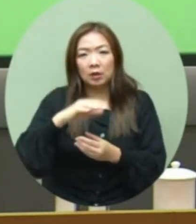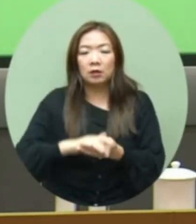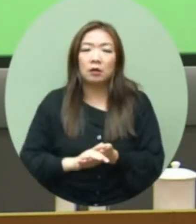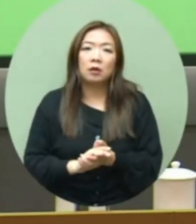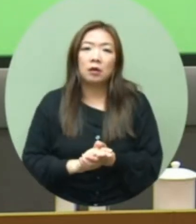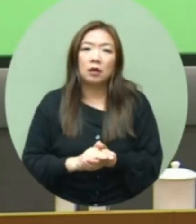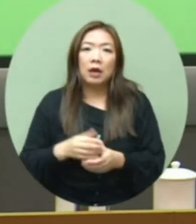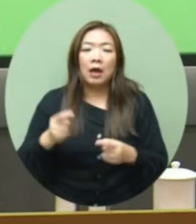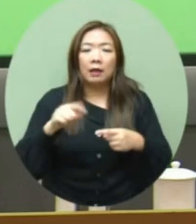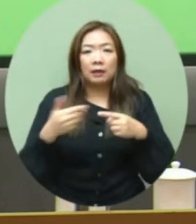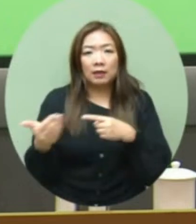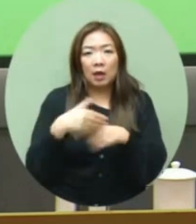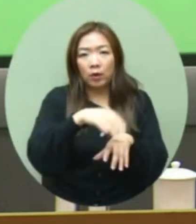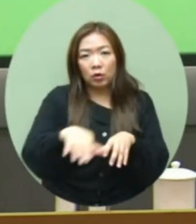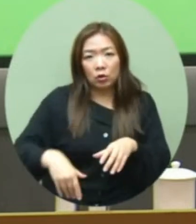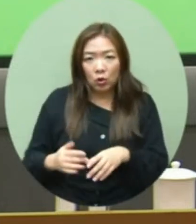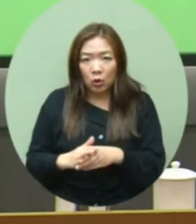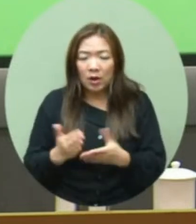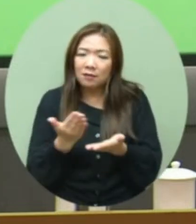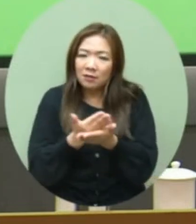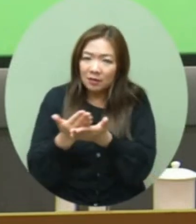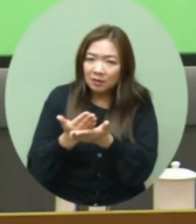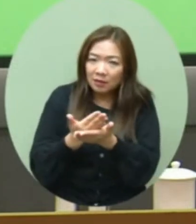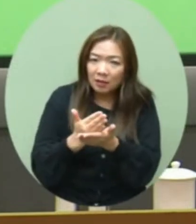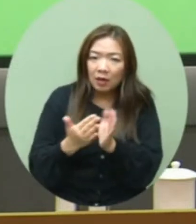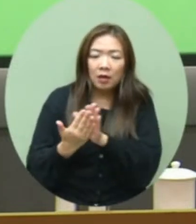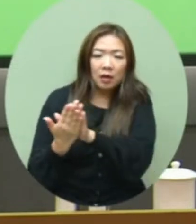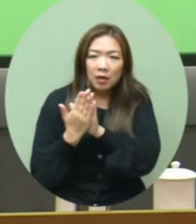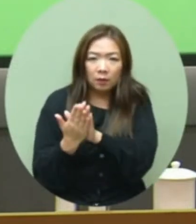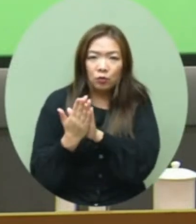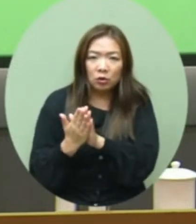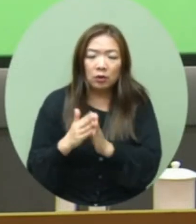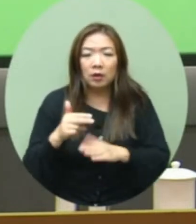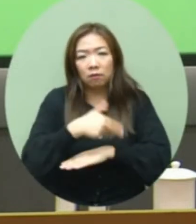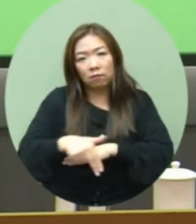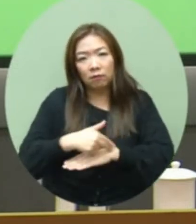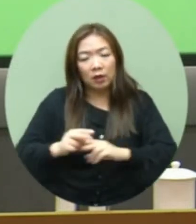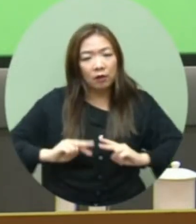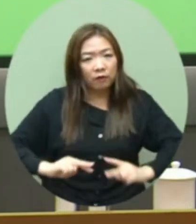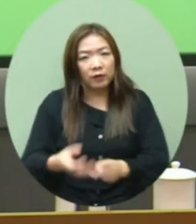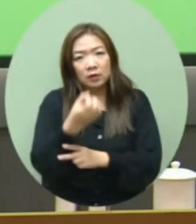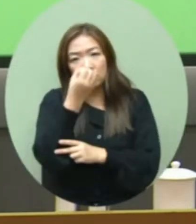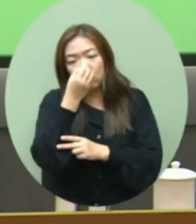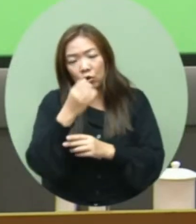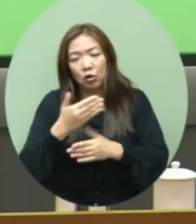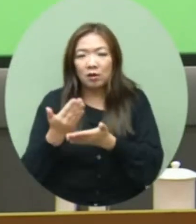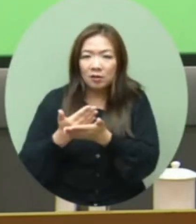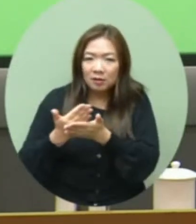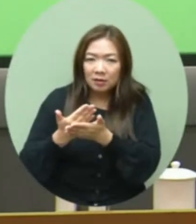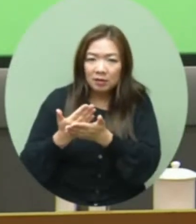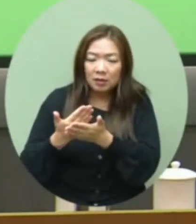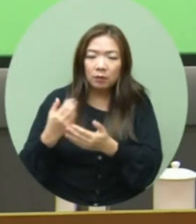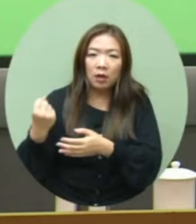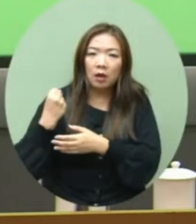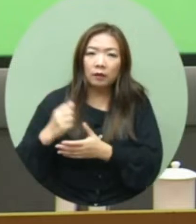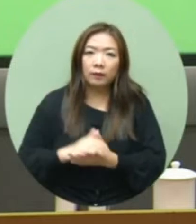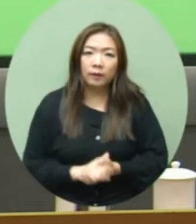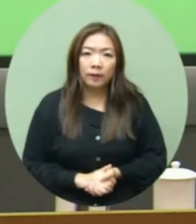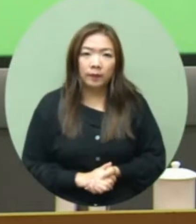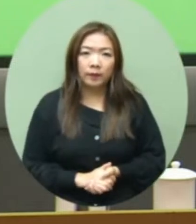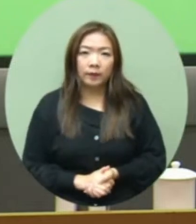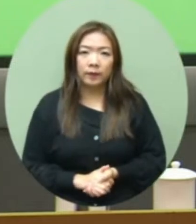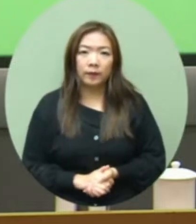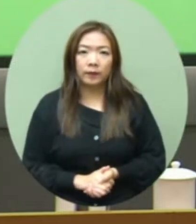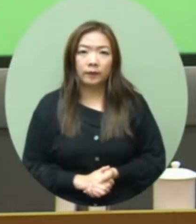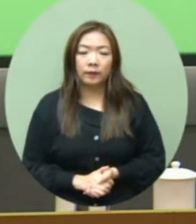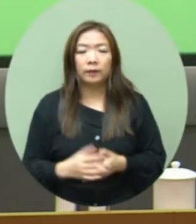and we want to turn Hong Kong into an international hub for medical innovation. We will also have this GBA